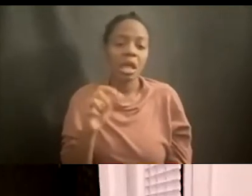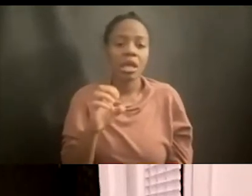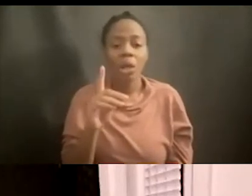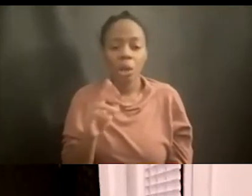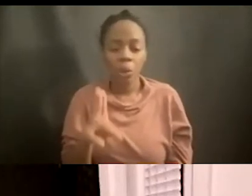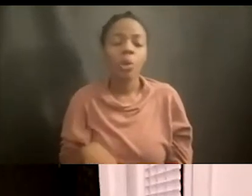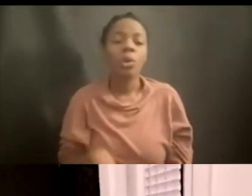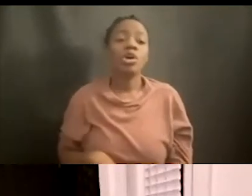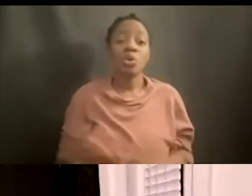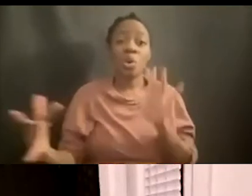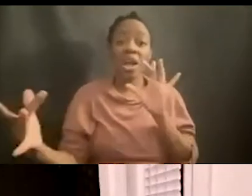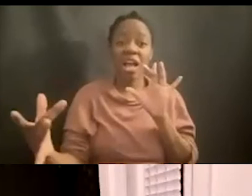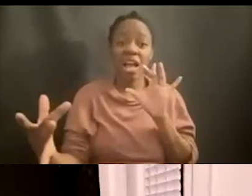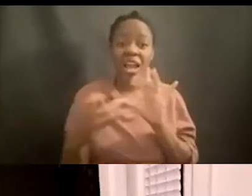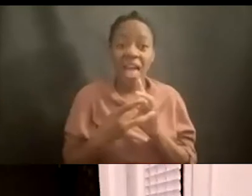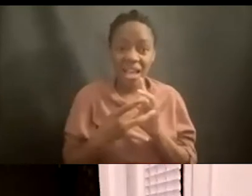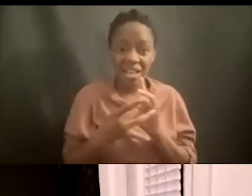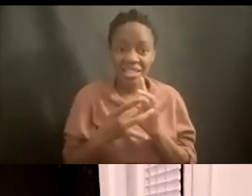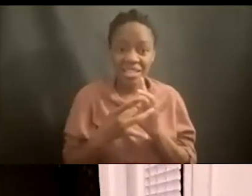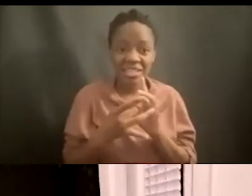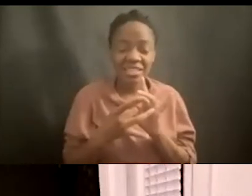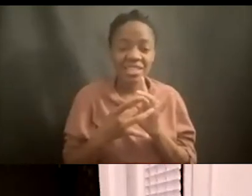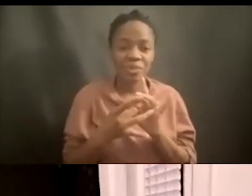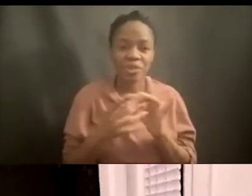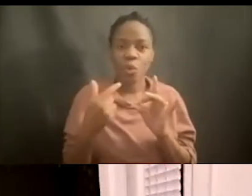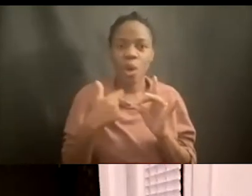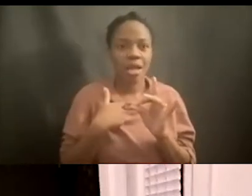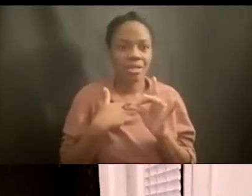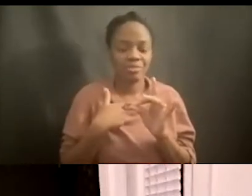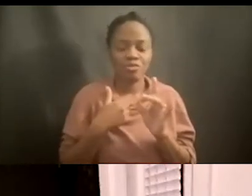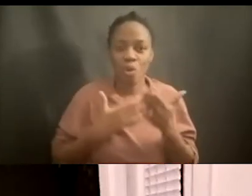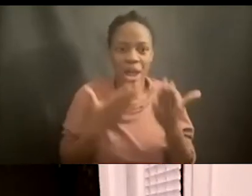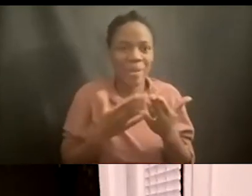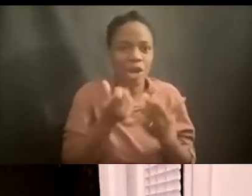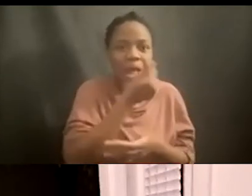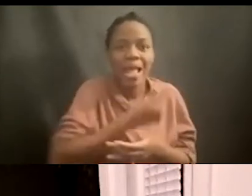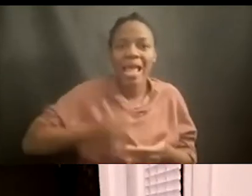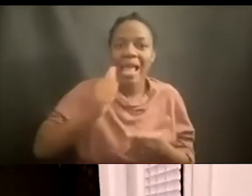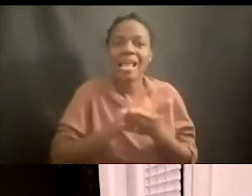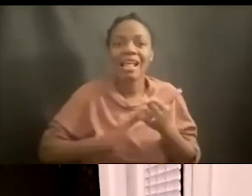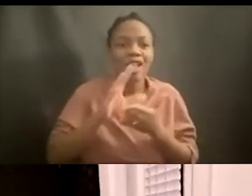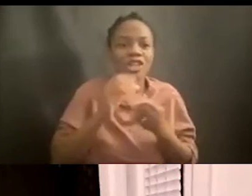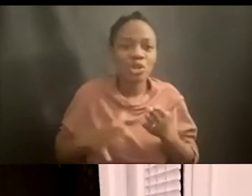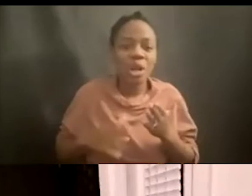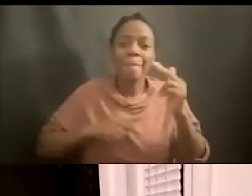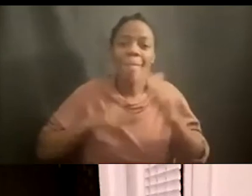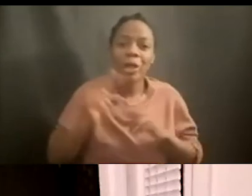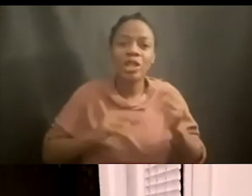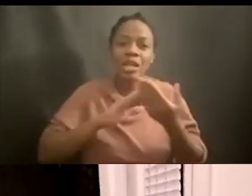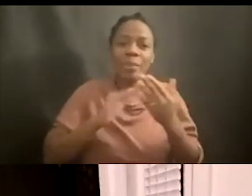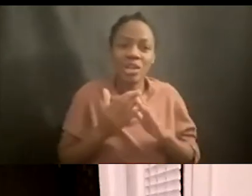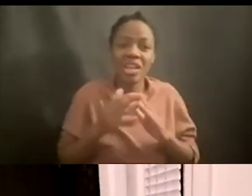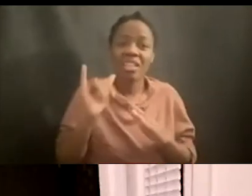Yeah, connect with us, engage with us. That is the biggest thing that I could recommend to any college student. Building community is probably going to be one